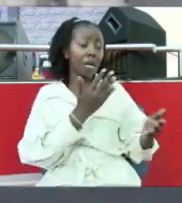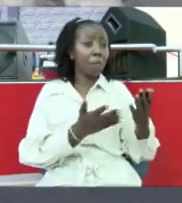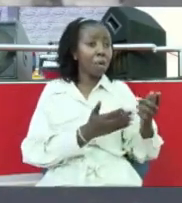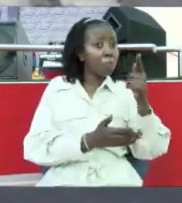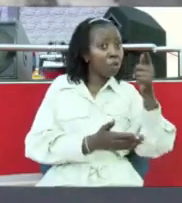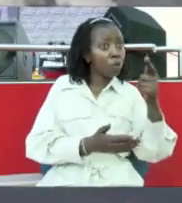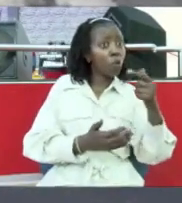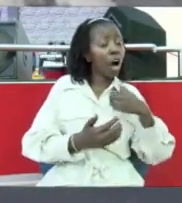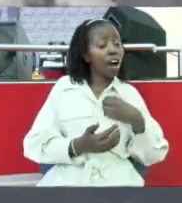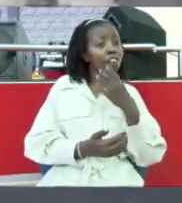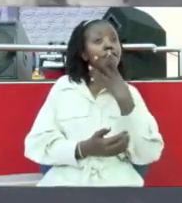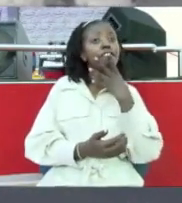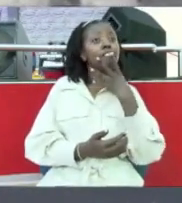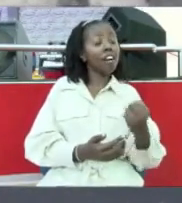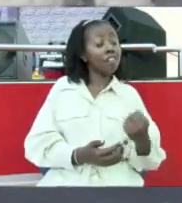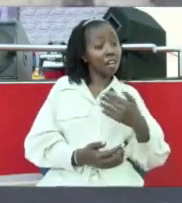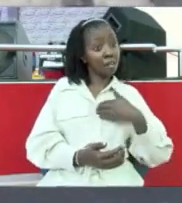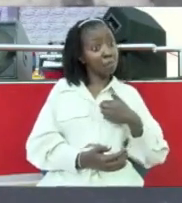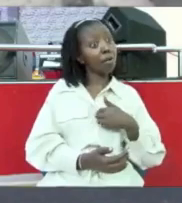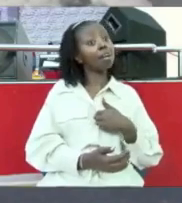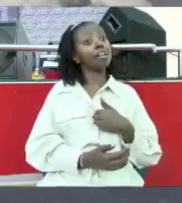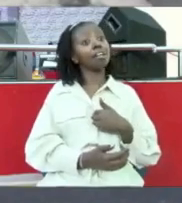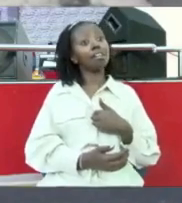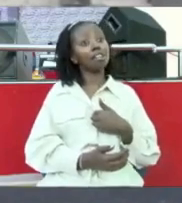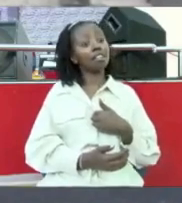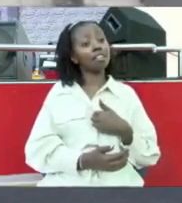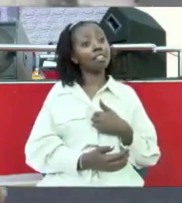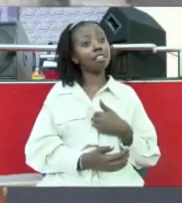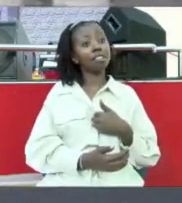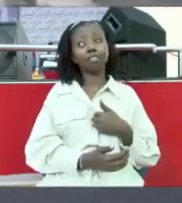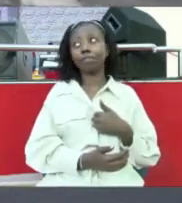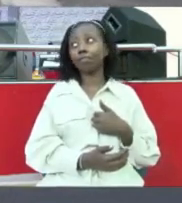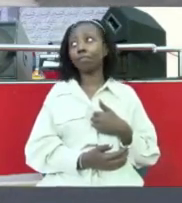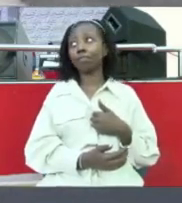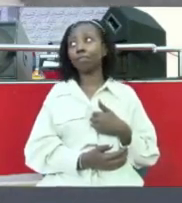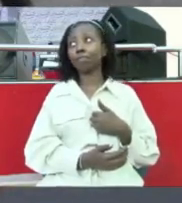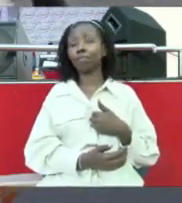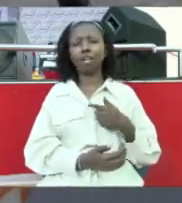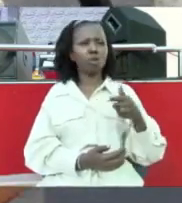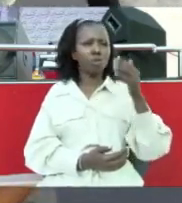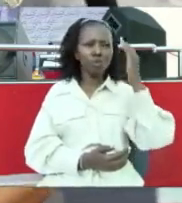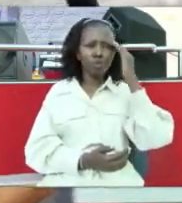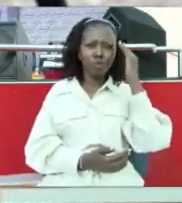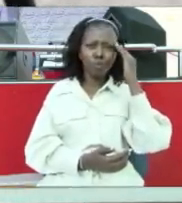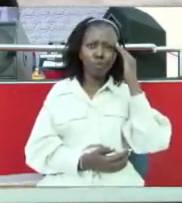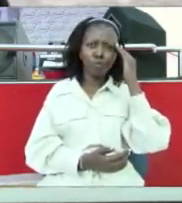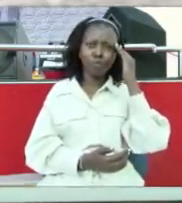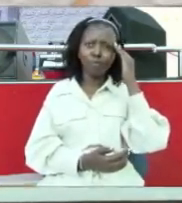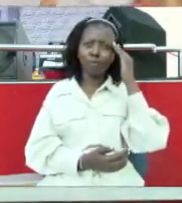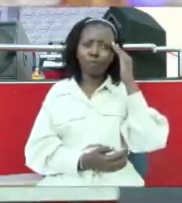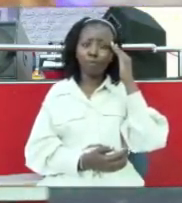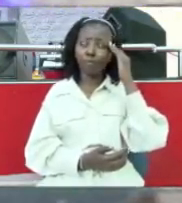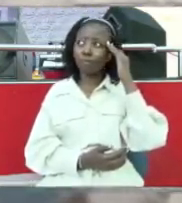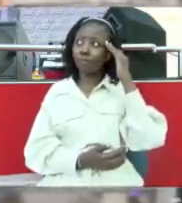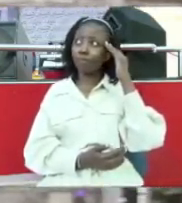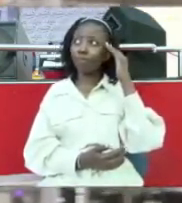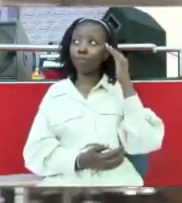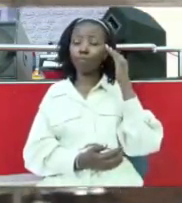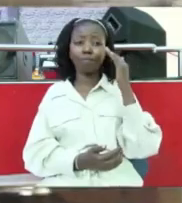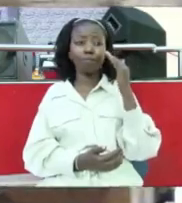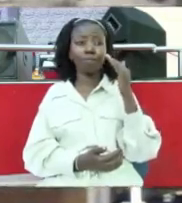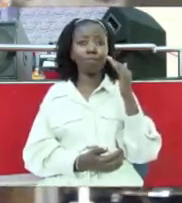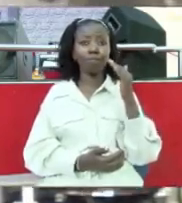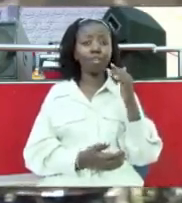my 500? Je, ni wewe umechukua 500 yangu? Do you know? Unajua? Now, this is mchezo